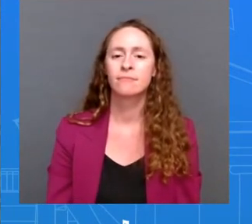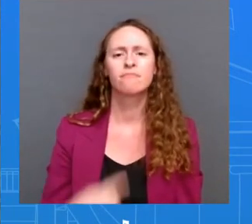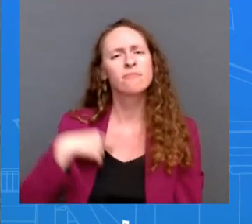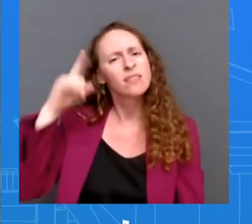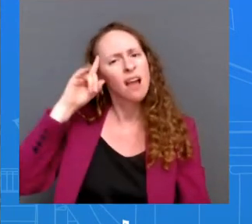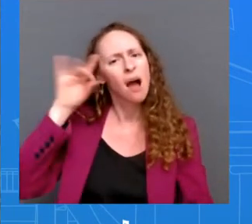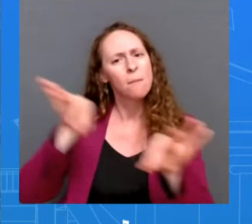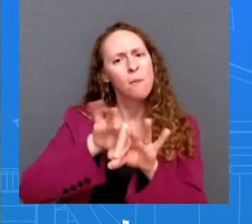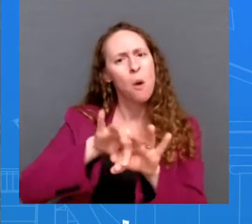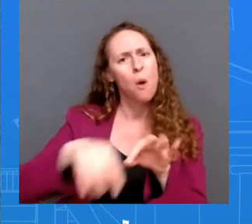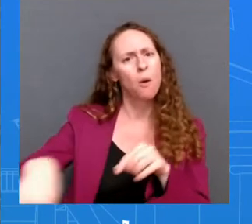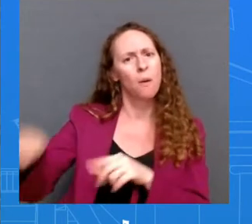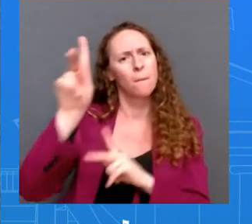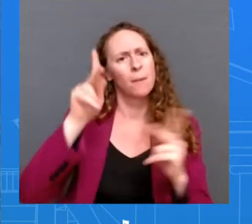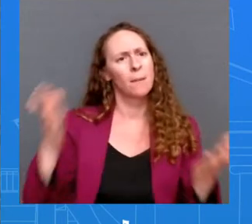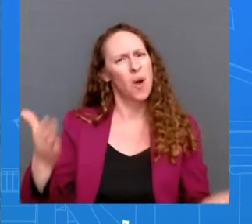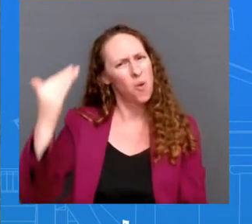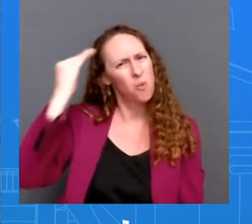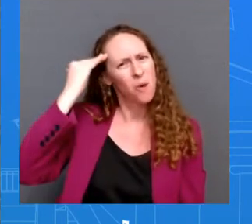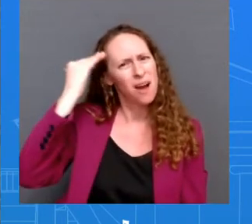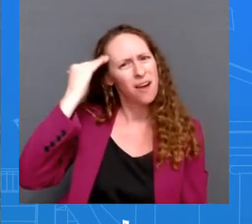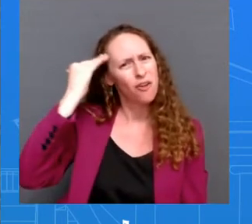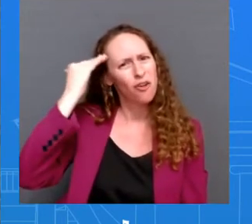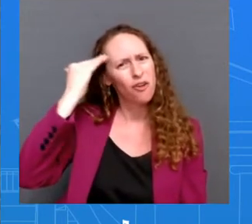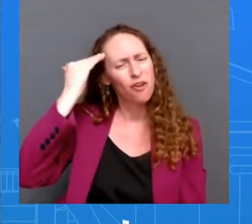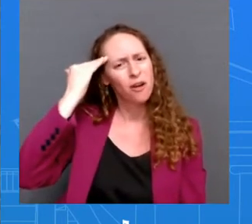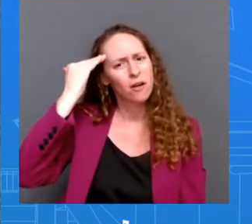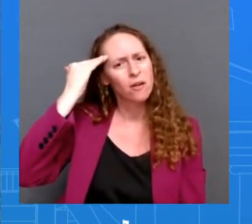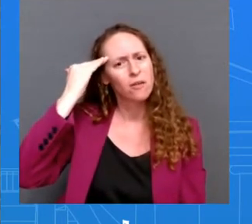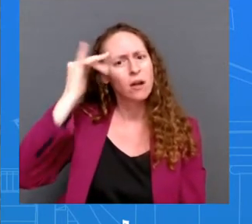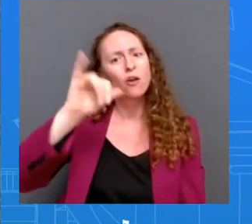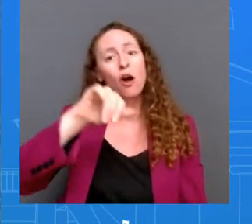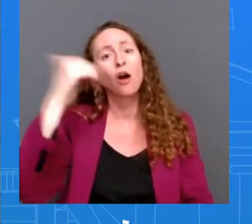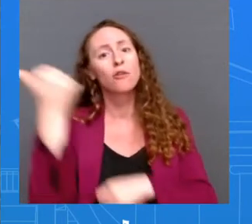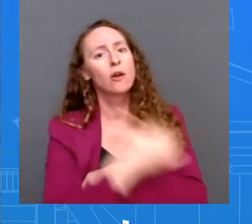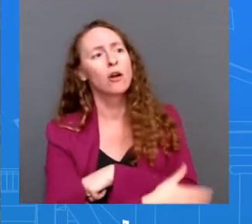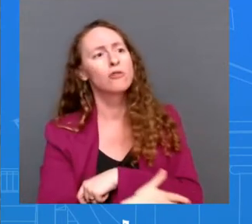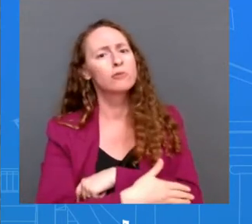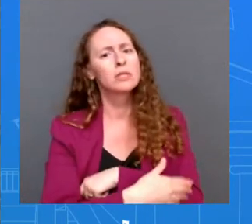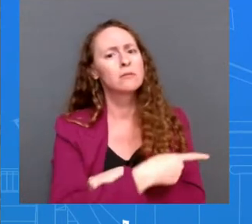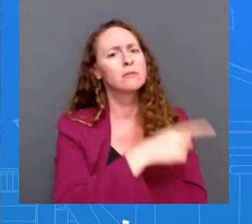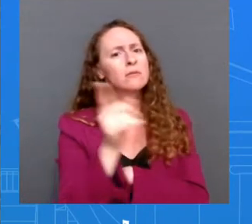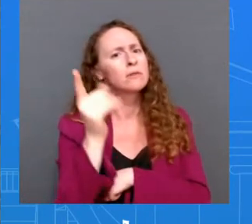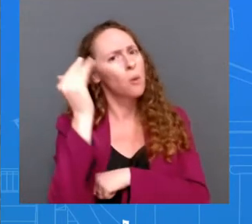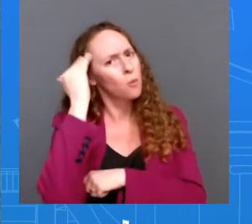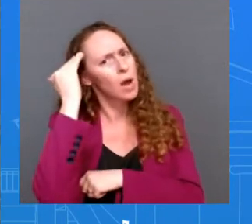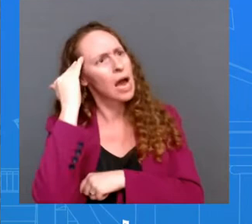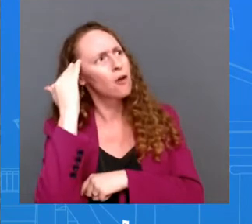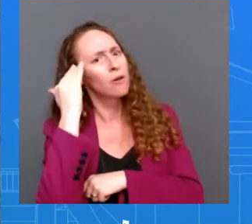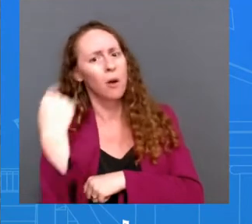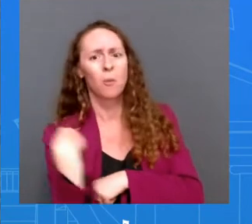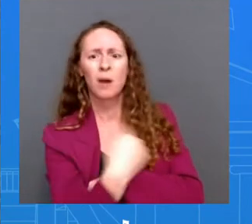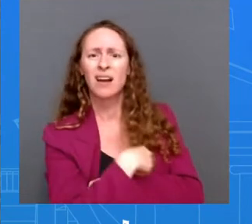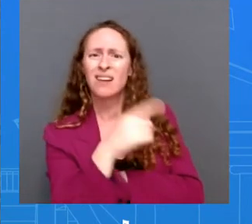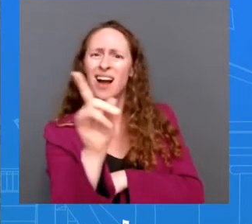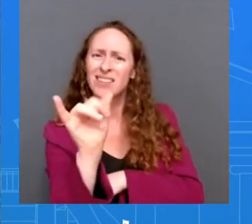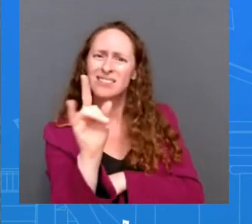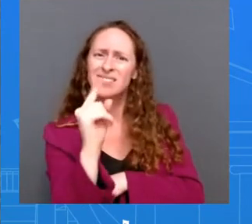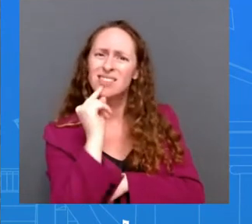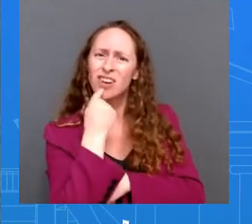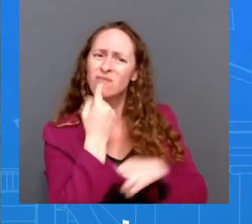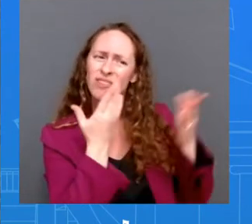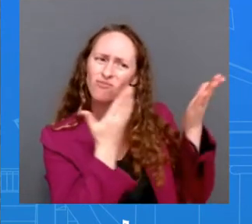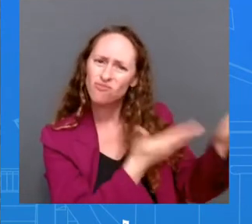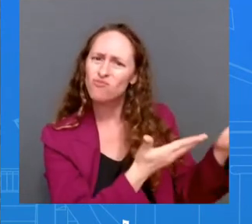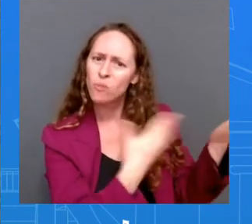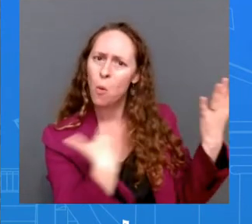seriously we're taking these two cases, and that so seriously, in fact, that we had made a proposal that we believe the Russians ought to accept. And